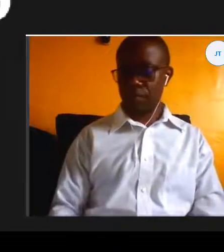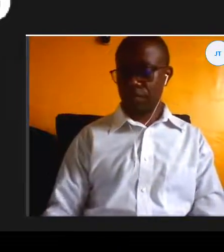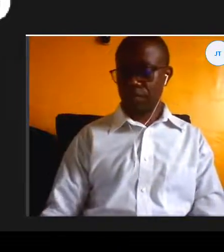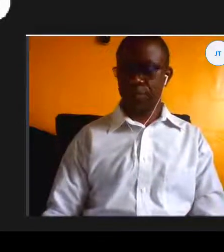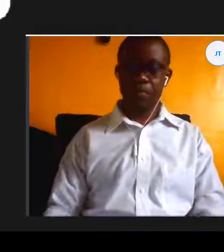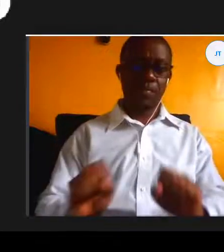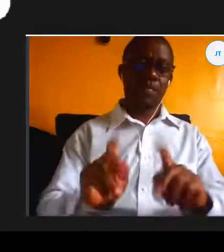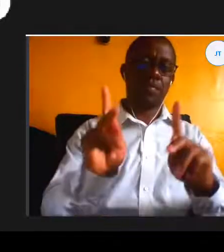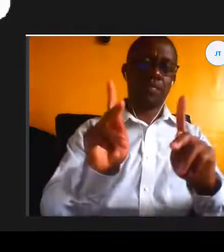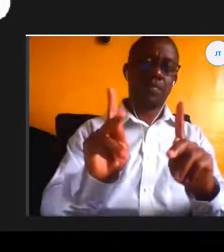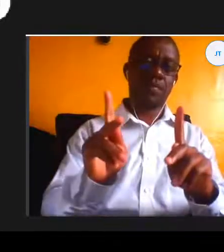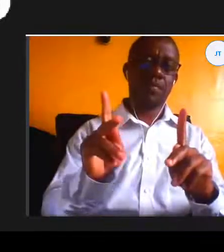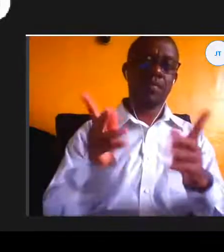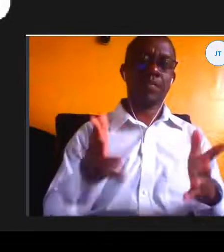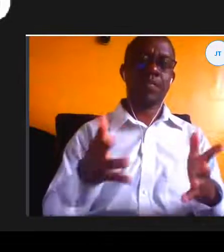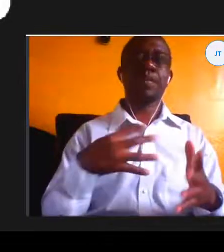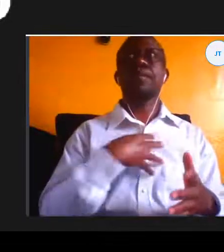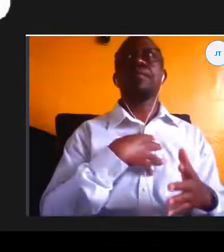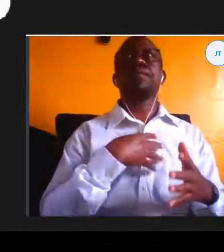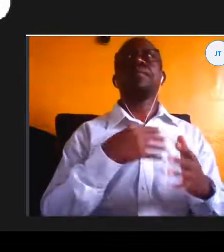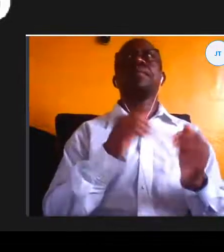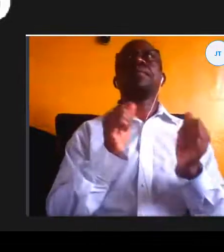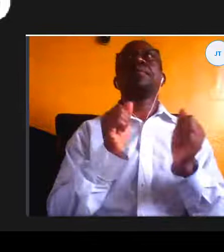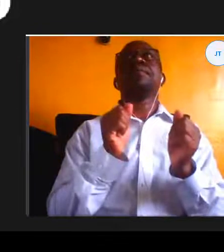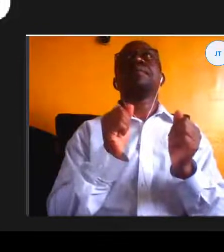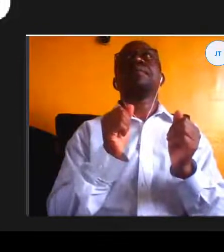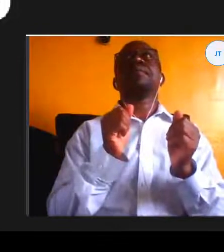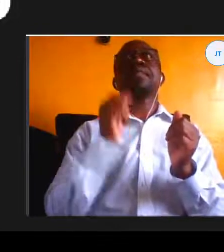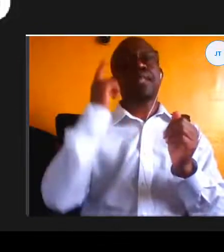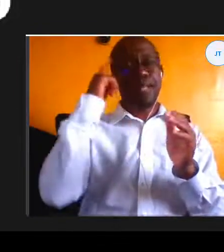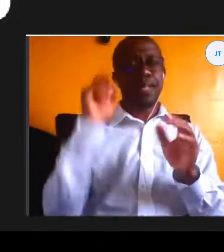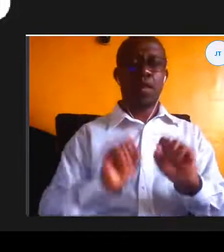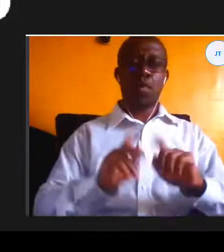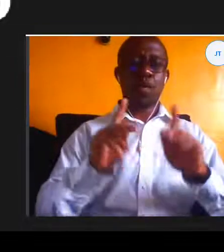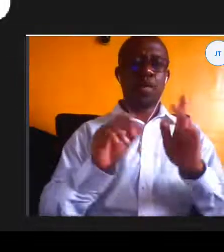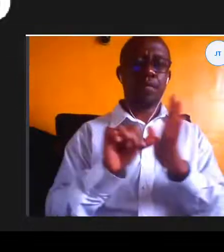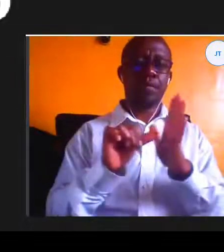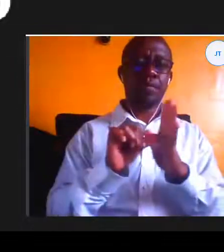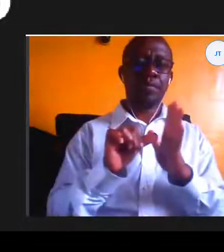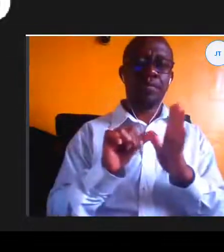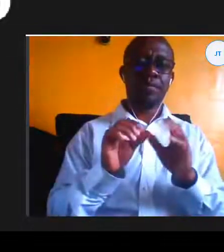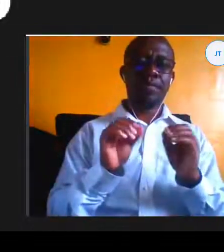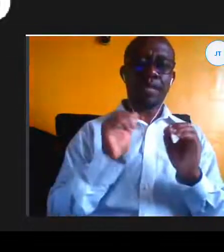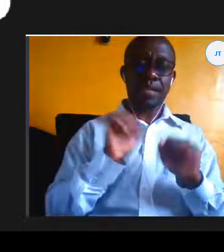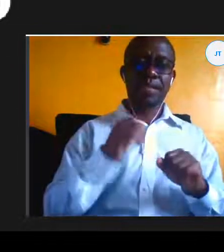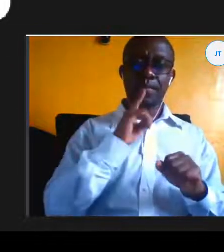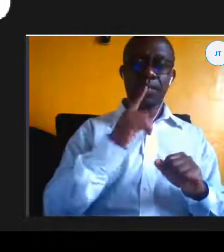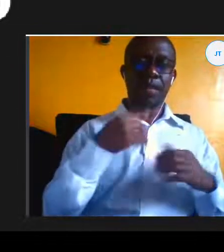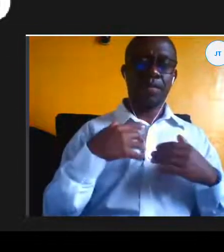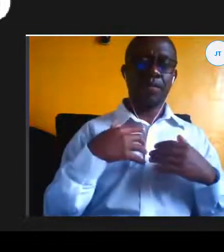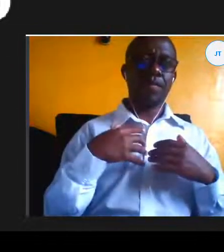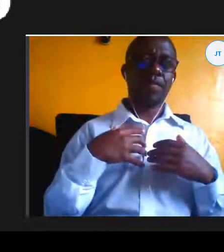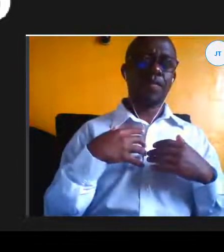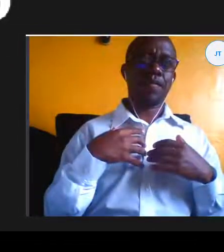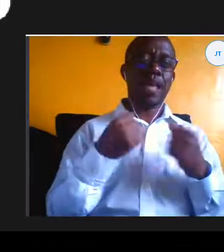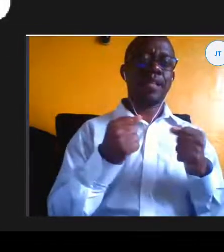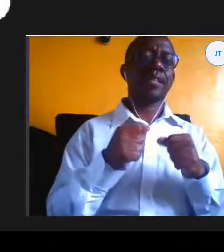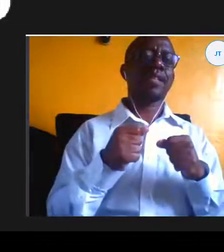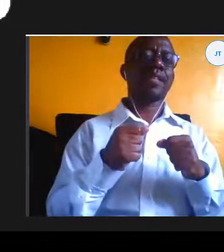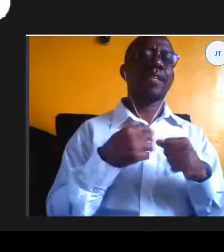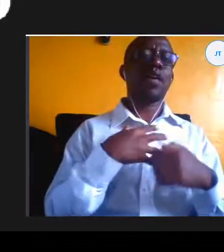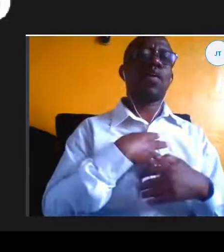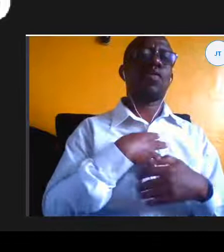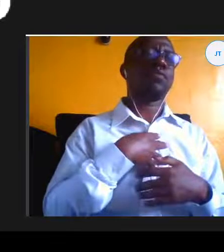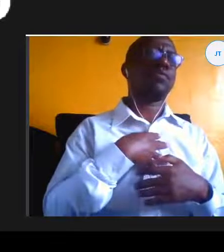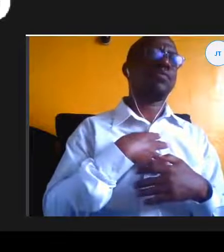Okay. So I think it is safe to say that, we can go for a health break now and then come back